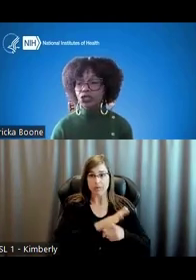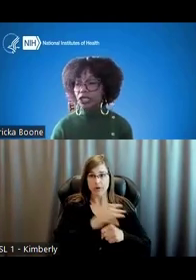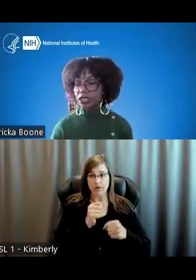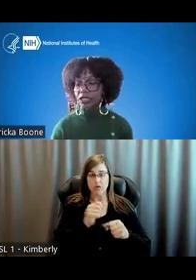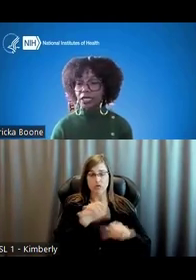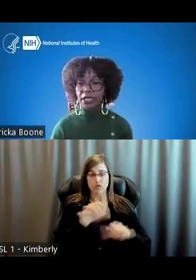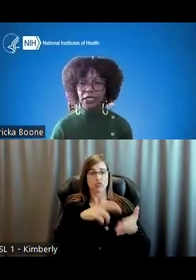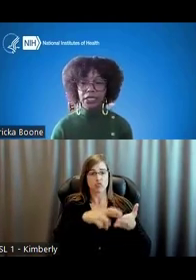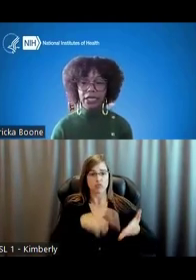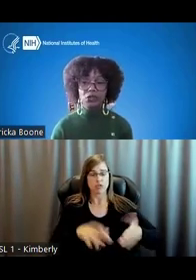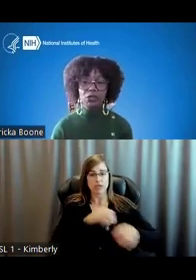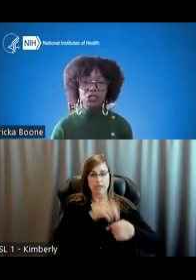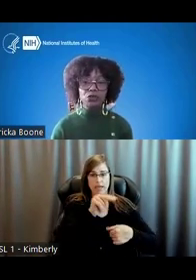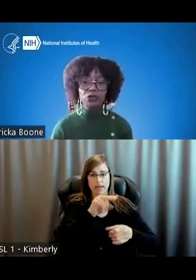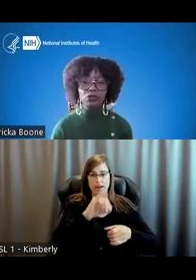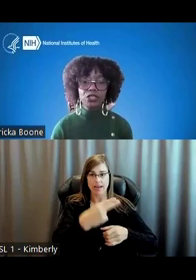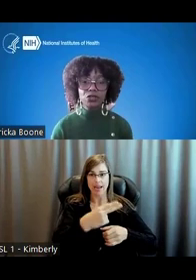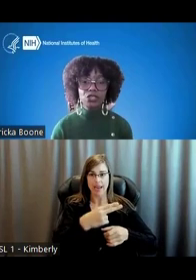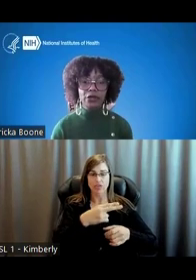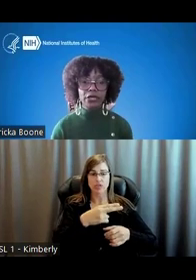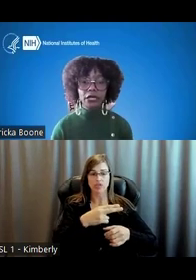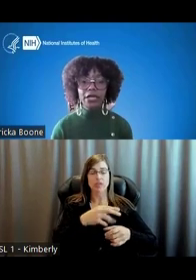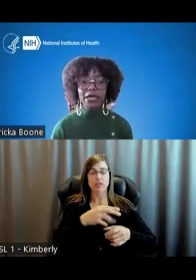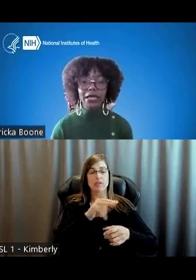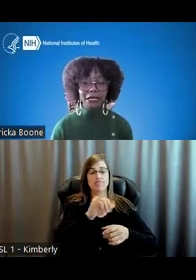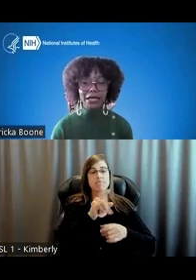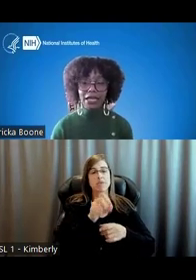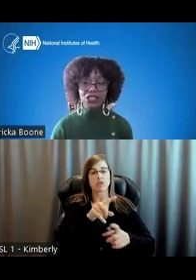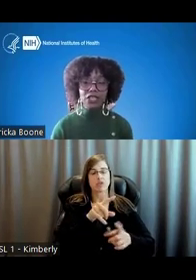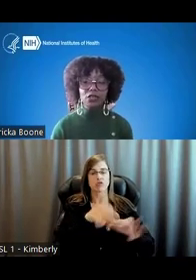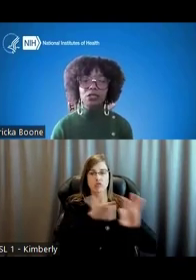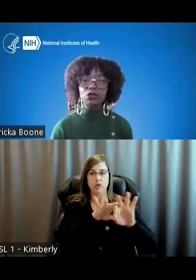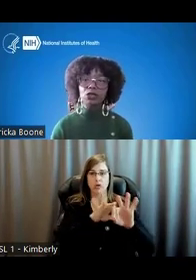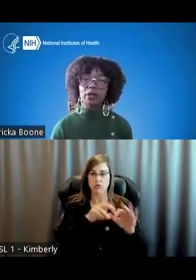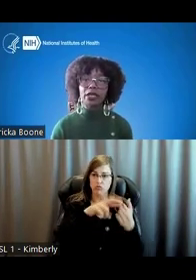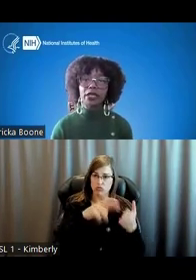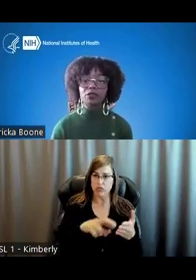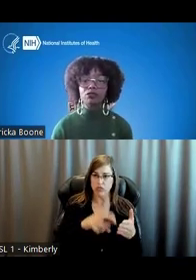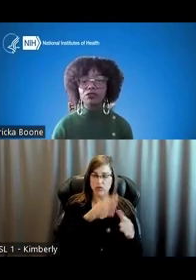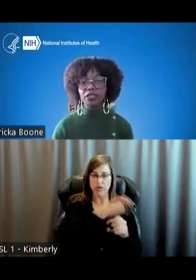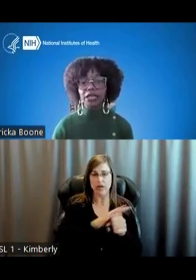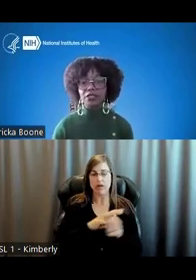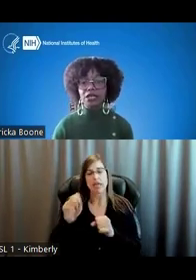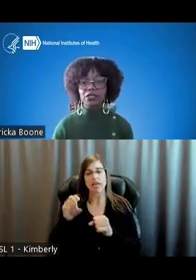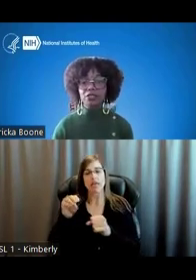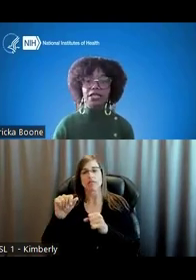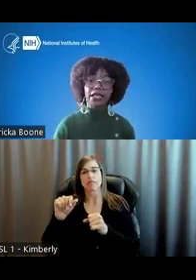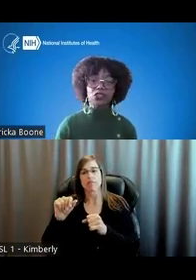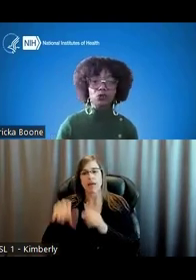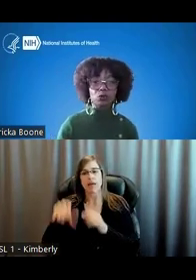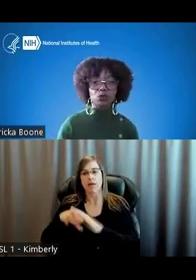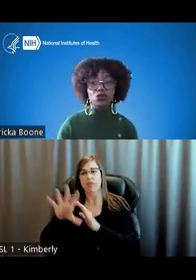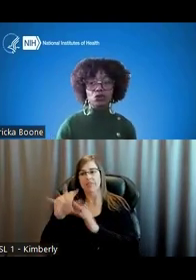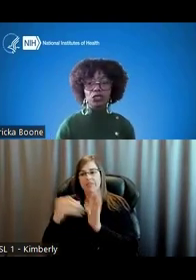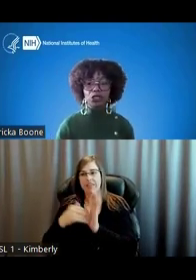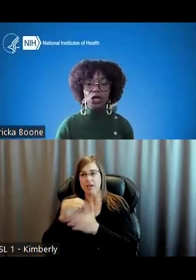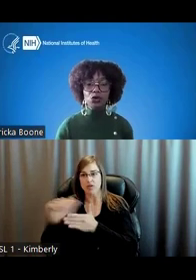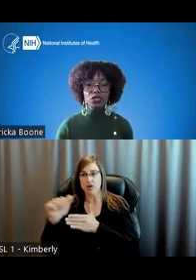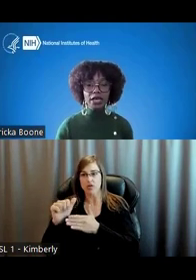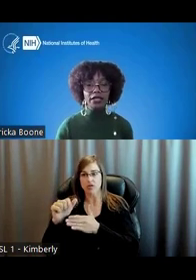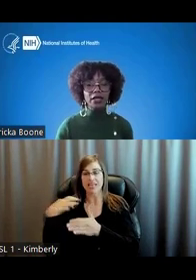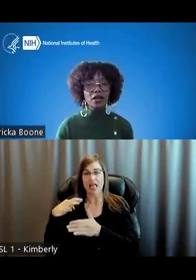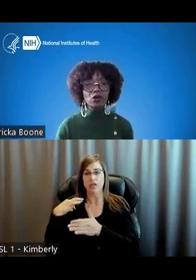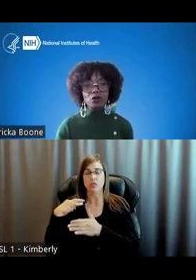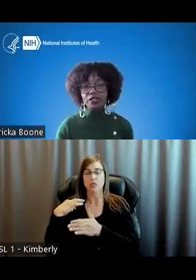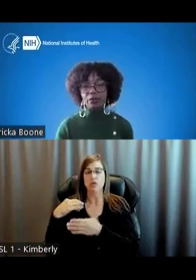perform research in an NIH mission critical research area, NIH can commit to repaying up to $50,000 in eligible student